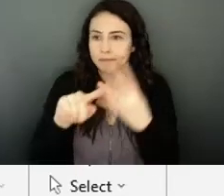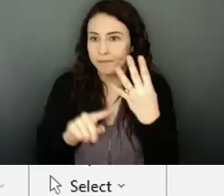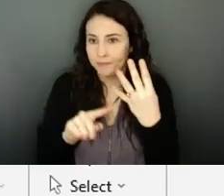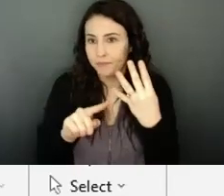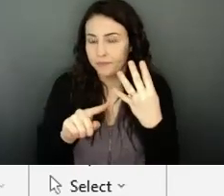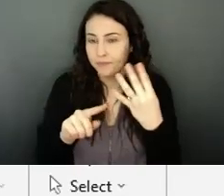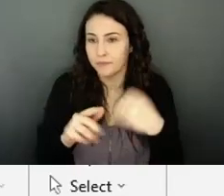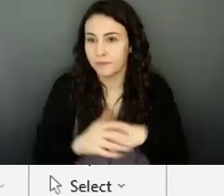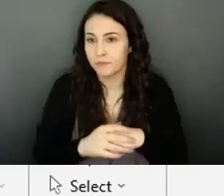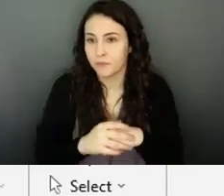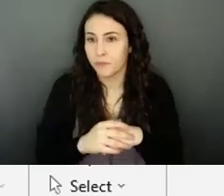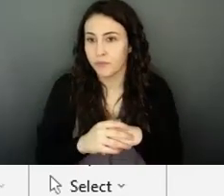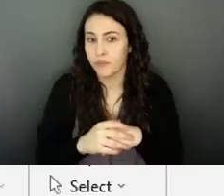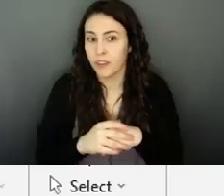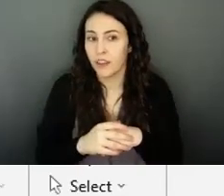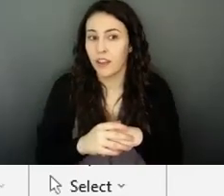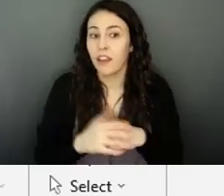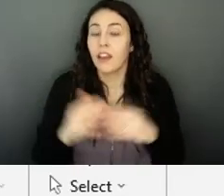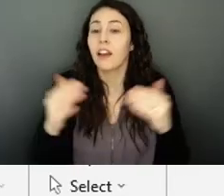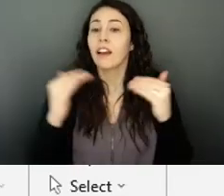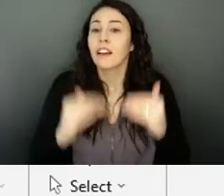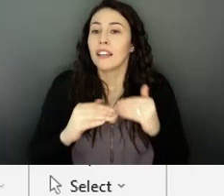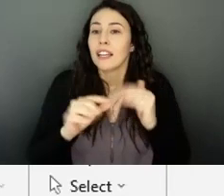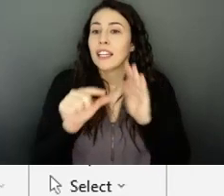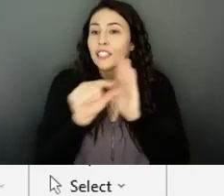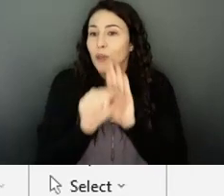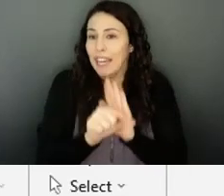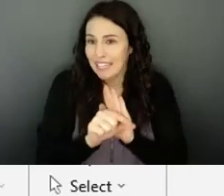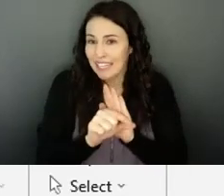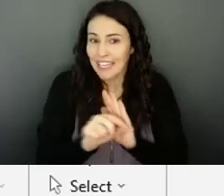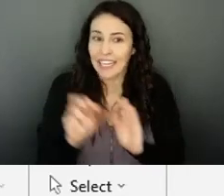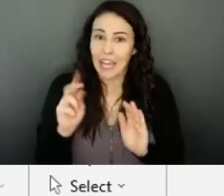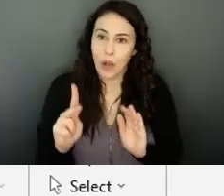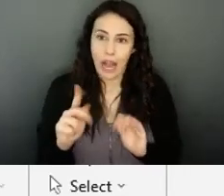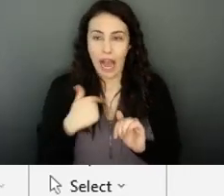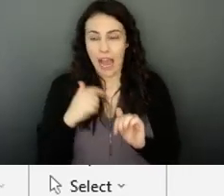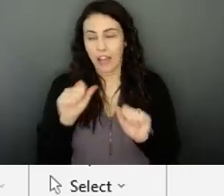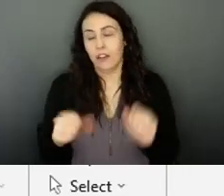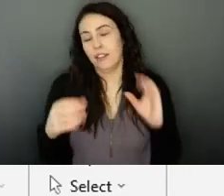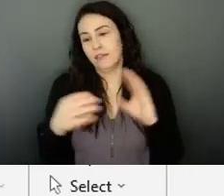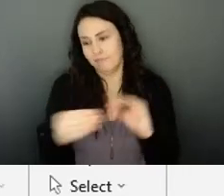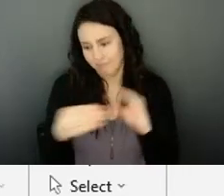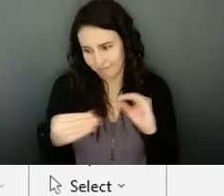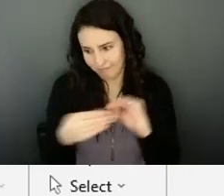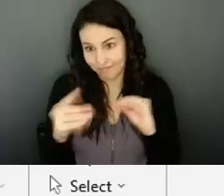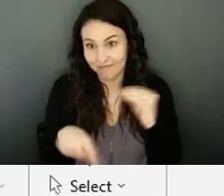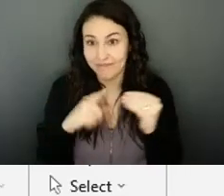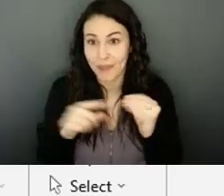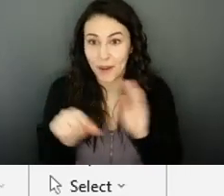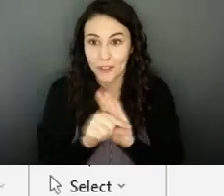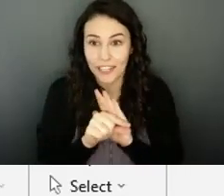abilities. And then grading. Okay, I could say so much about grading.